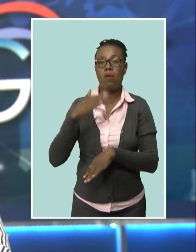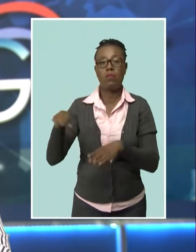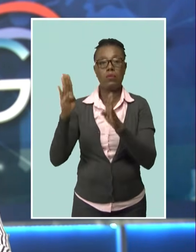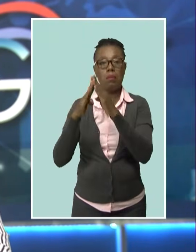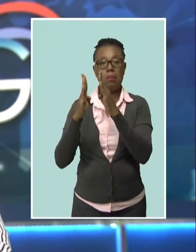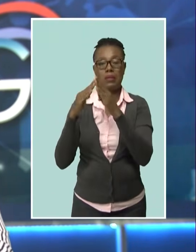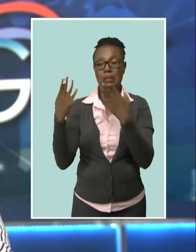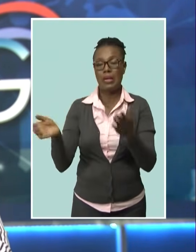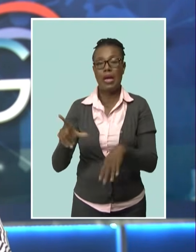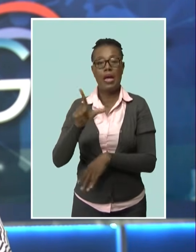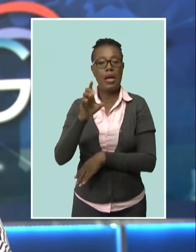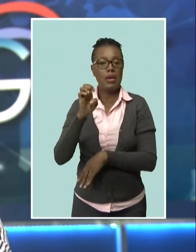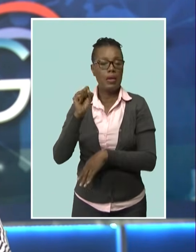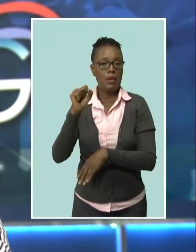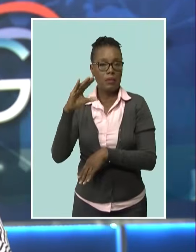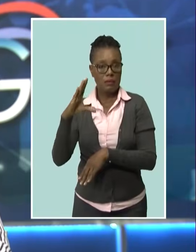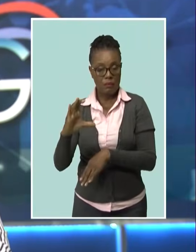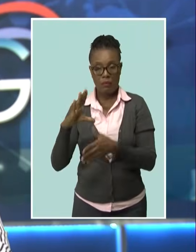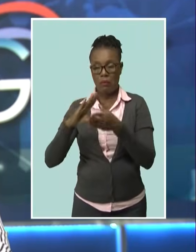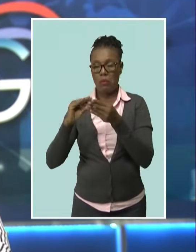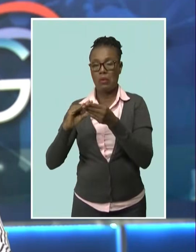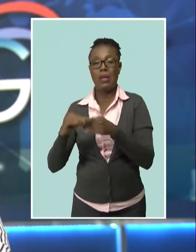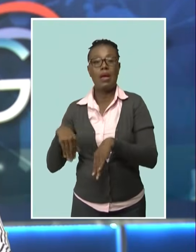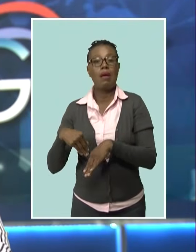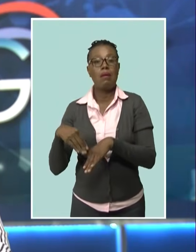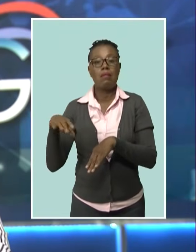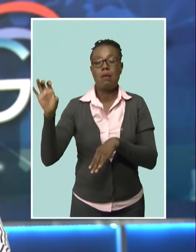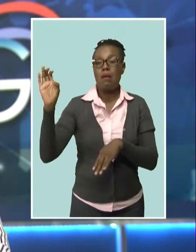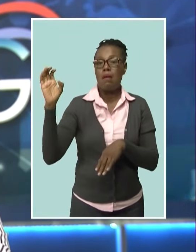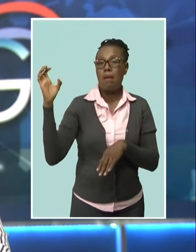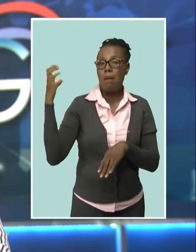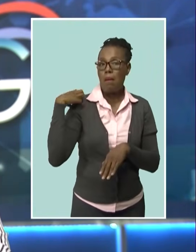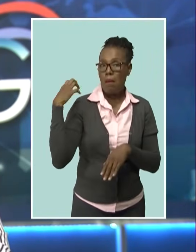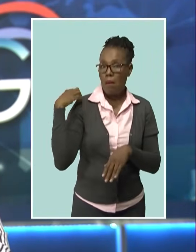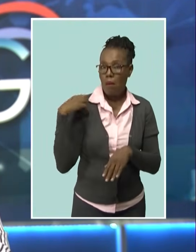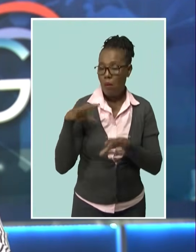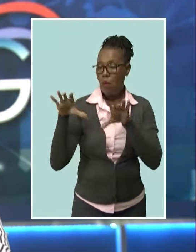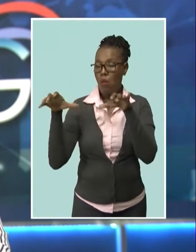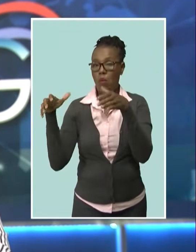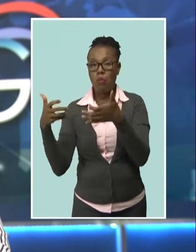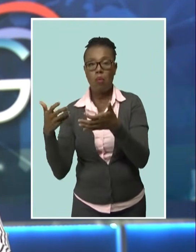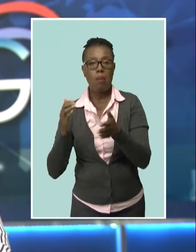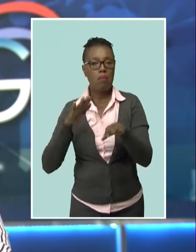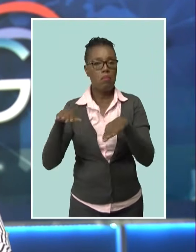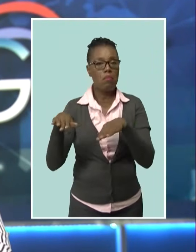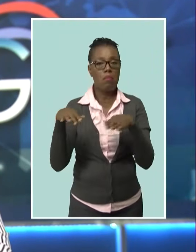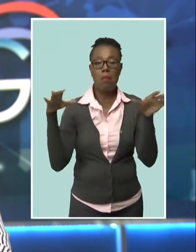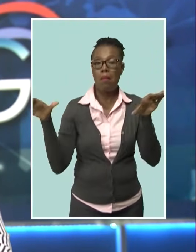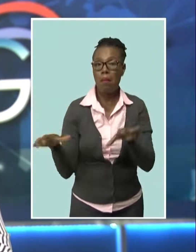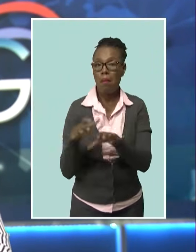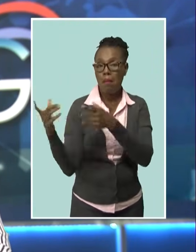Sandford Center, she said the Employers Confederation has been active in the national conversation